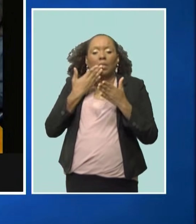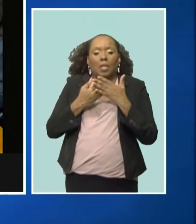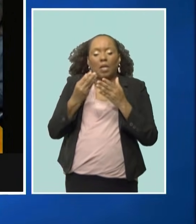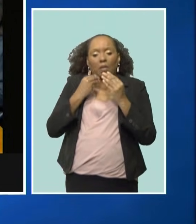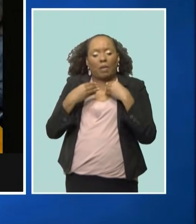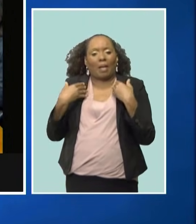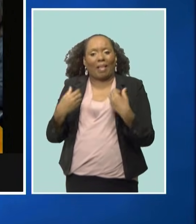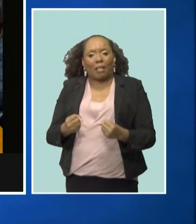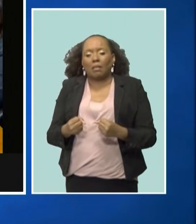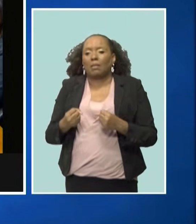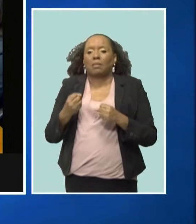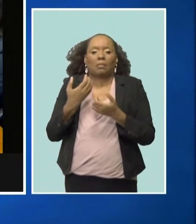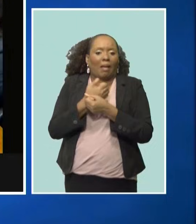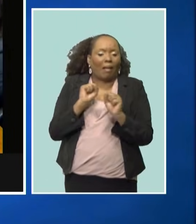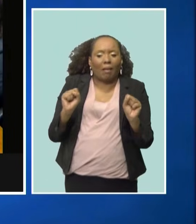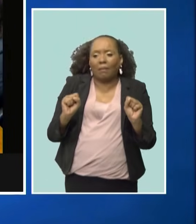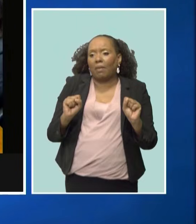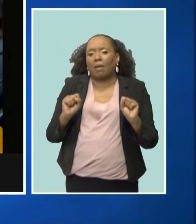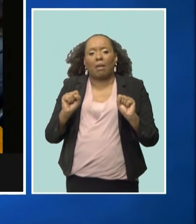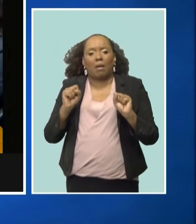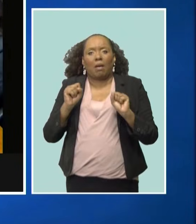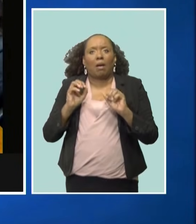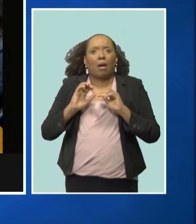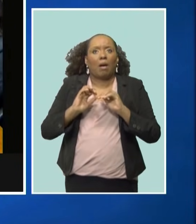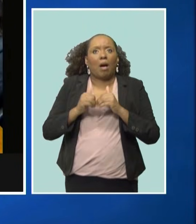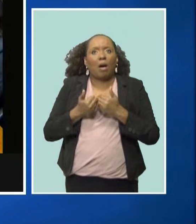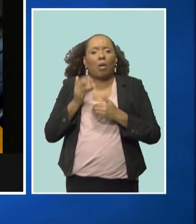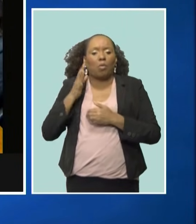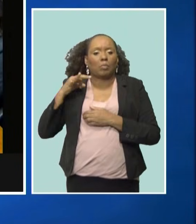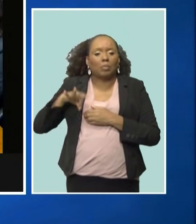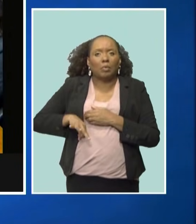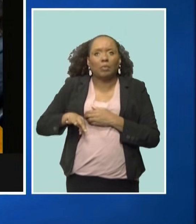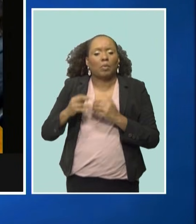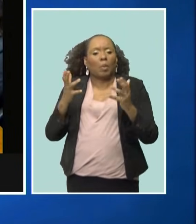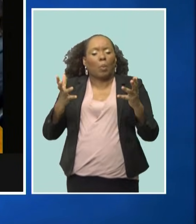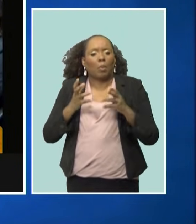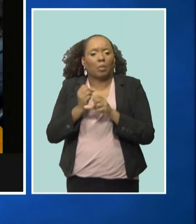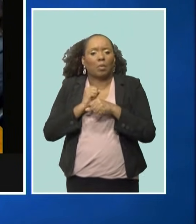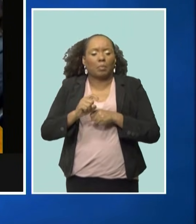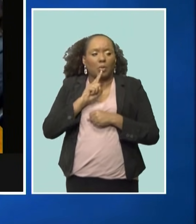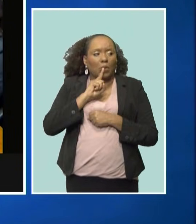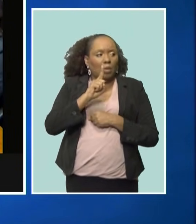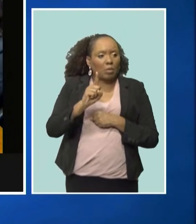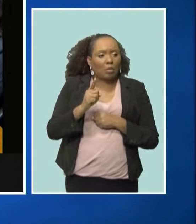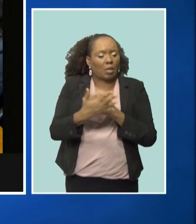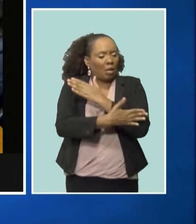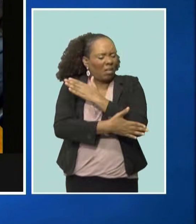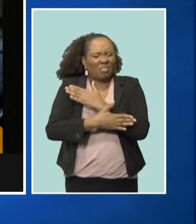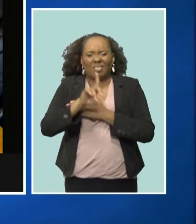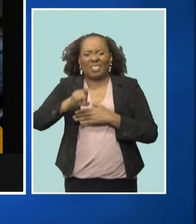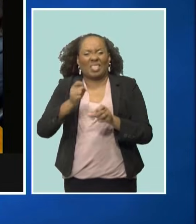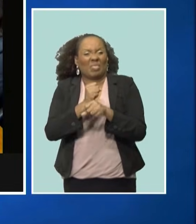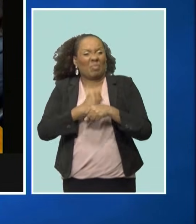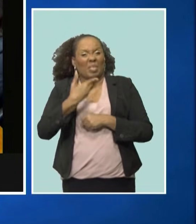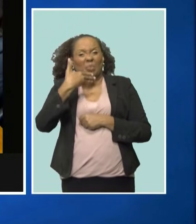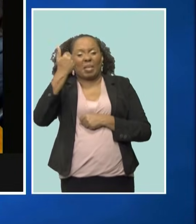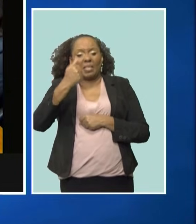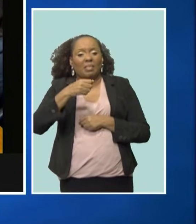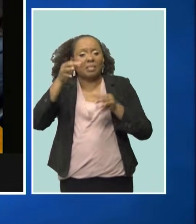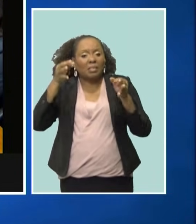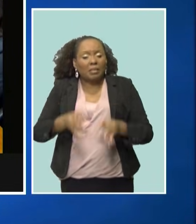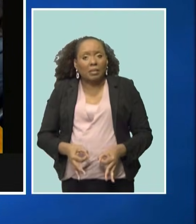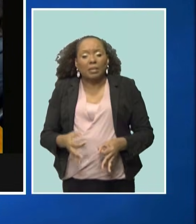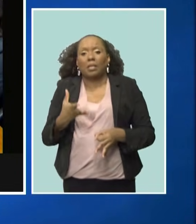food security indicators will equip member states with tools they need to make informed decisions and